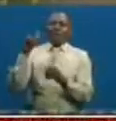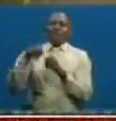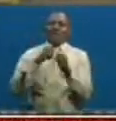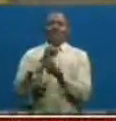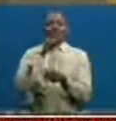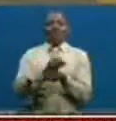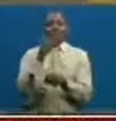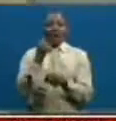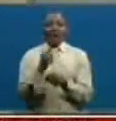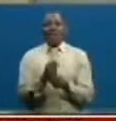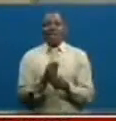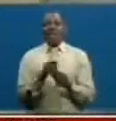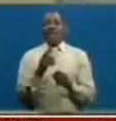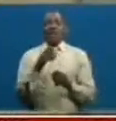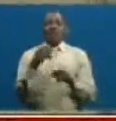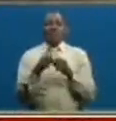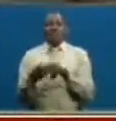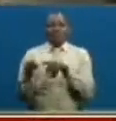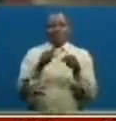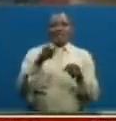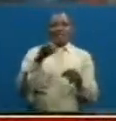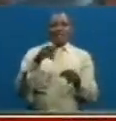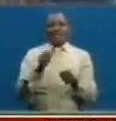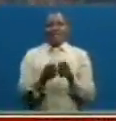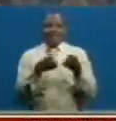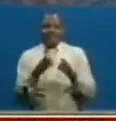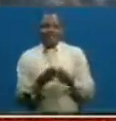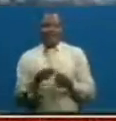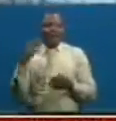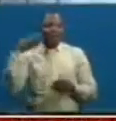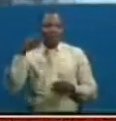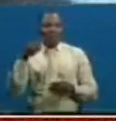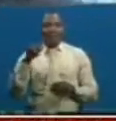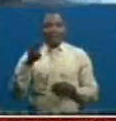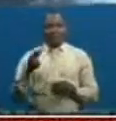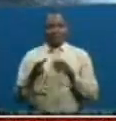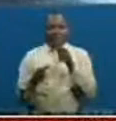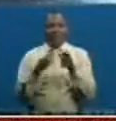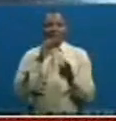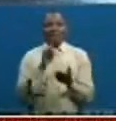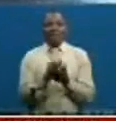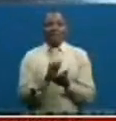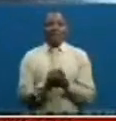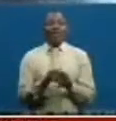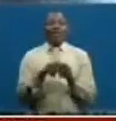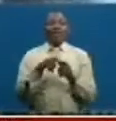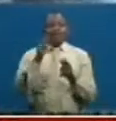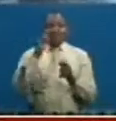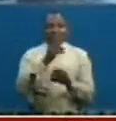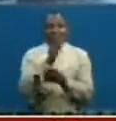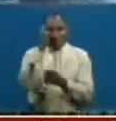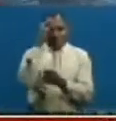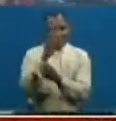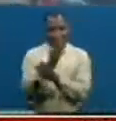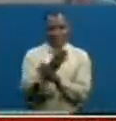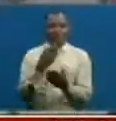decades, due to the sudden switch to digital media. The director of radio, Mr. Yaw Owusu Addo, said the German government